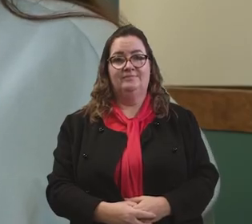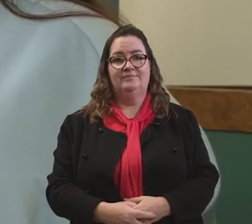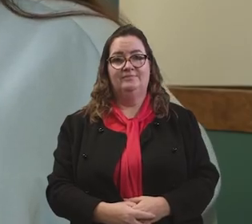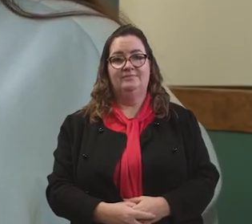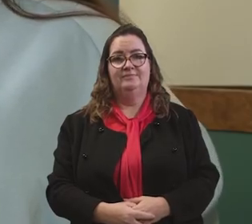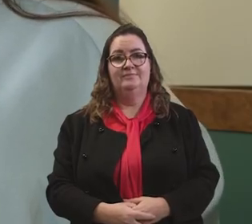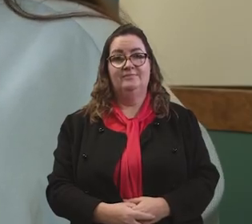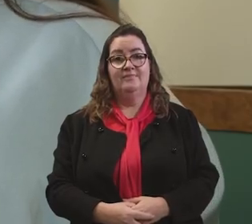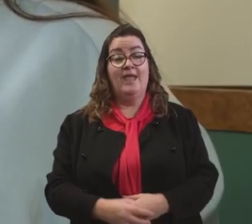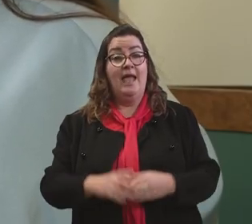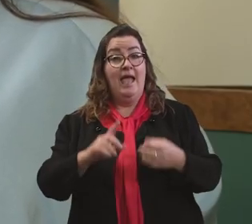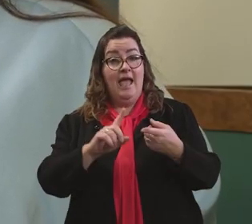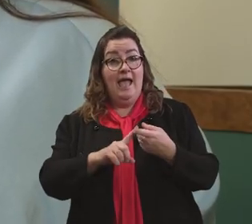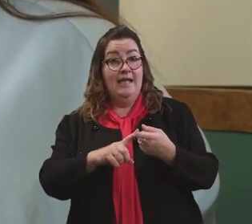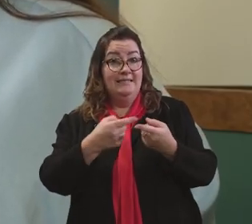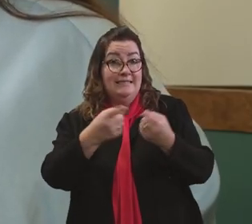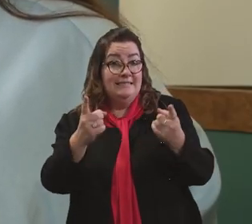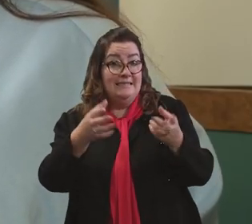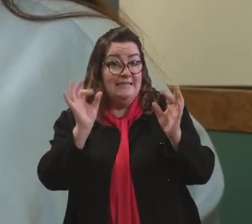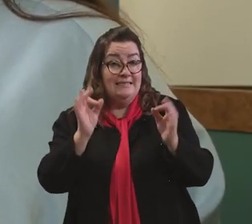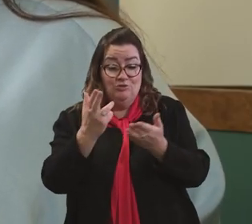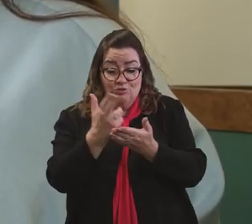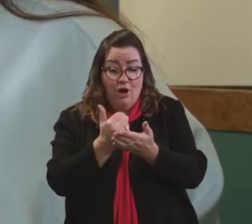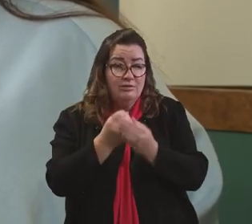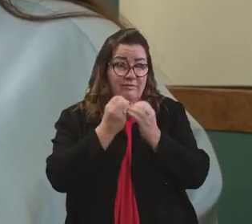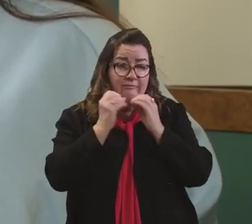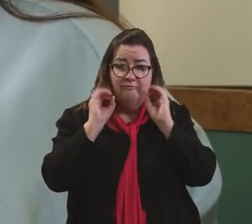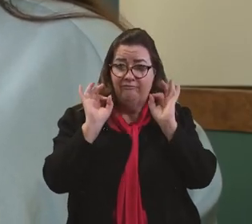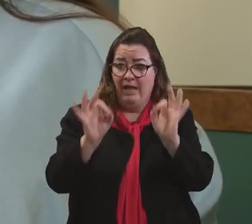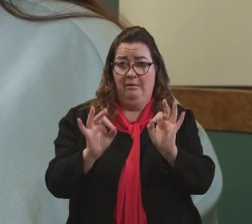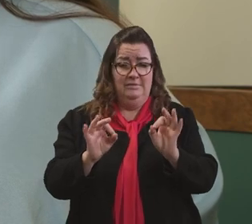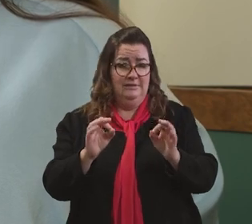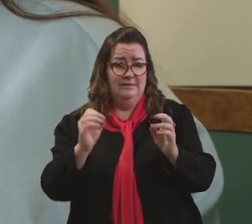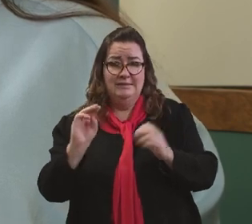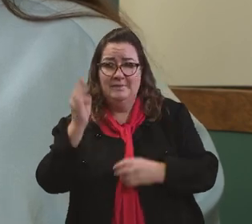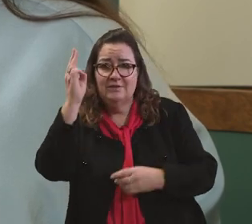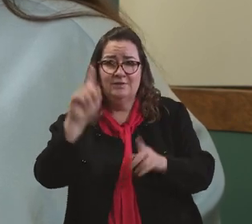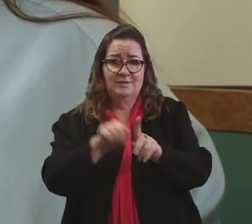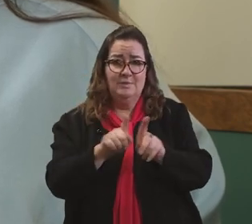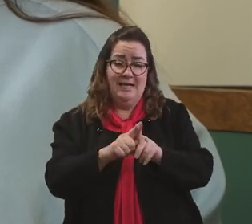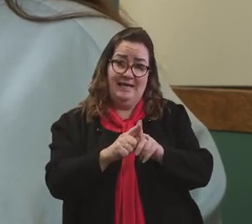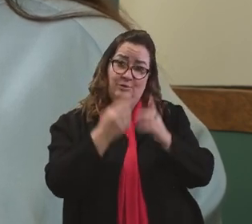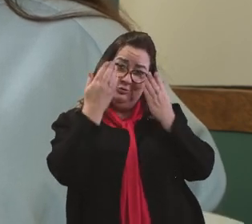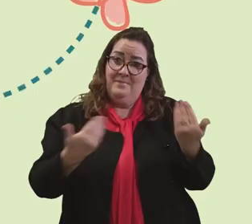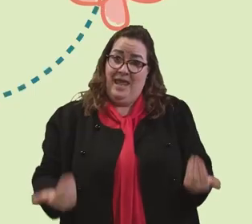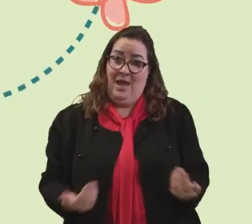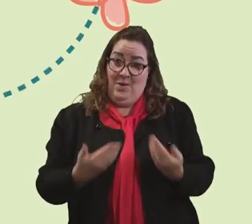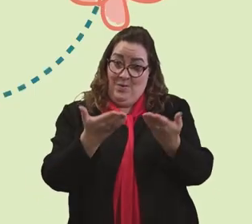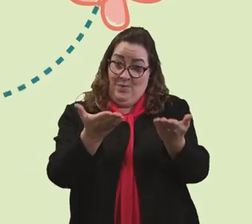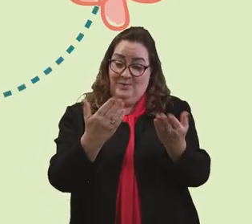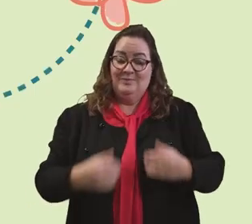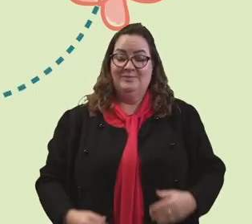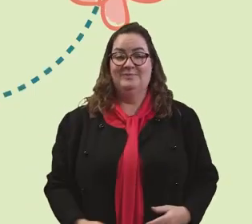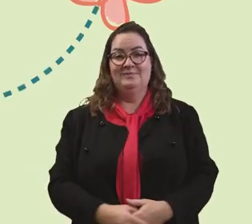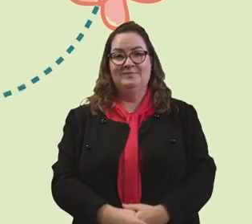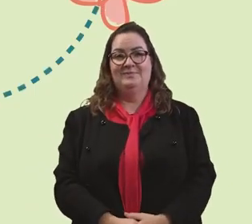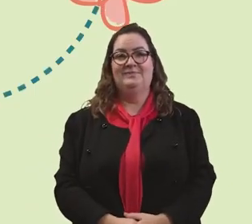And you drew some wonderful pictures to show us the best things of here. Here are some of them.